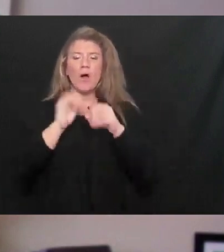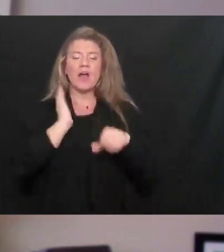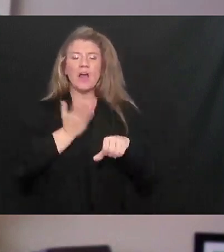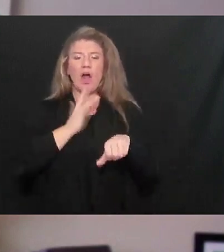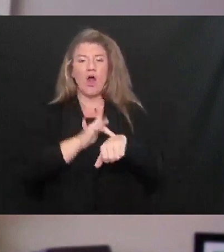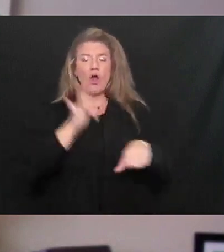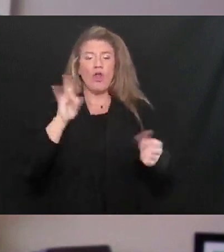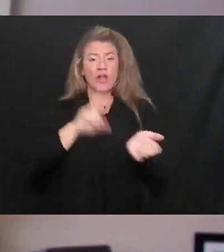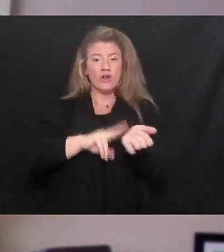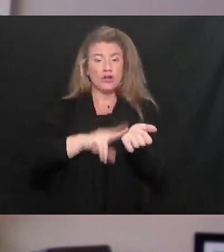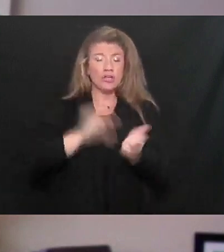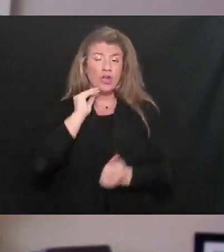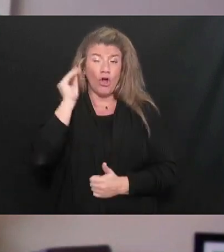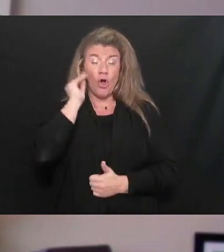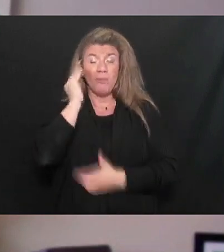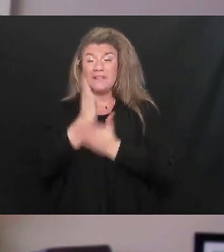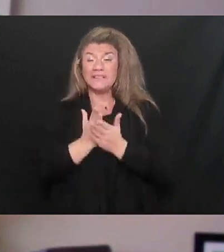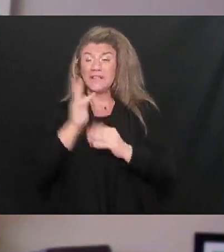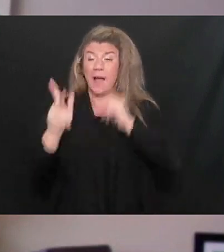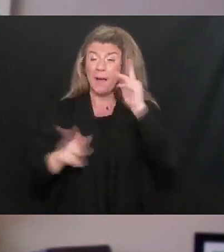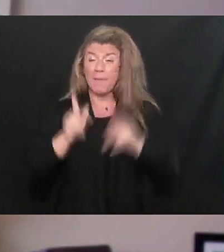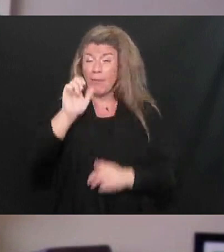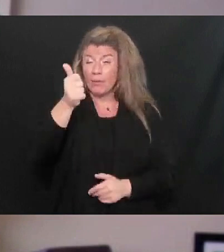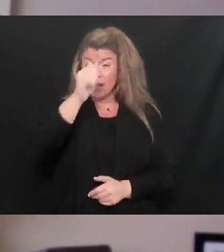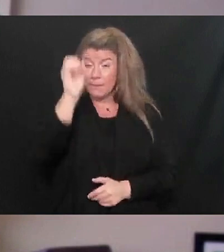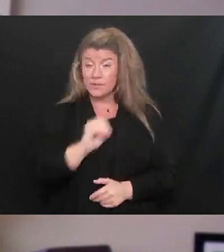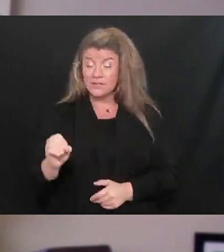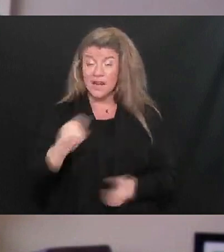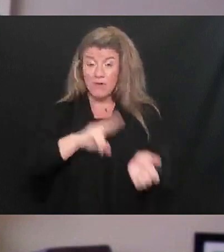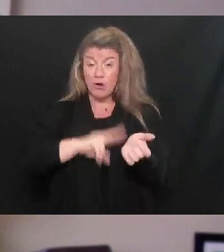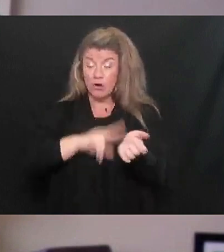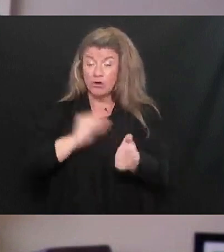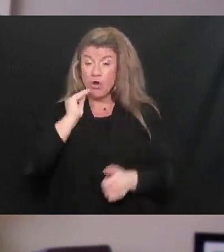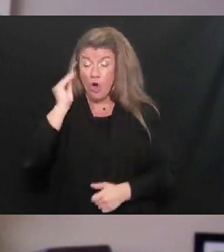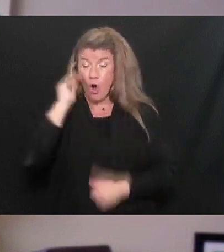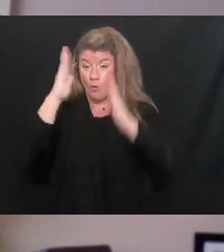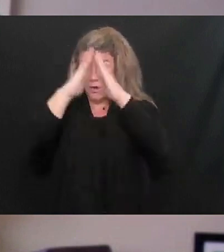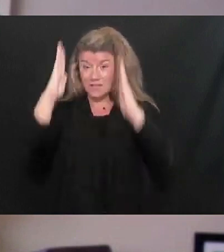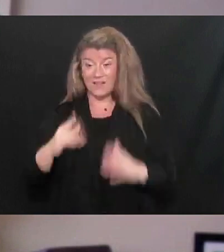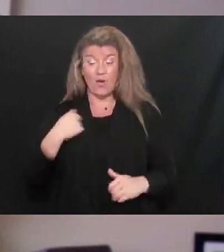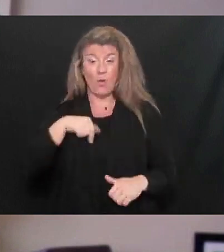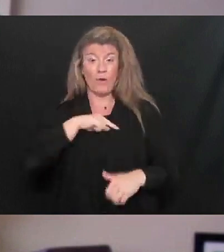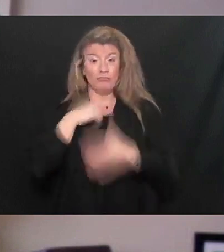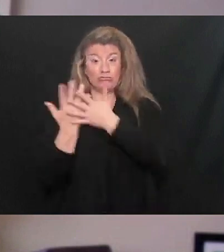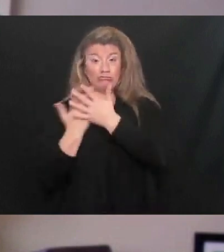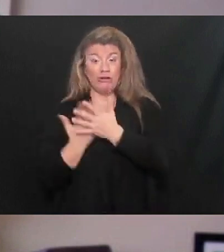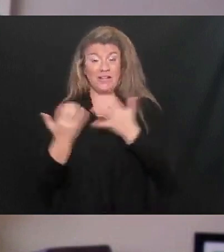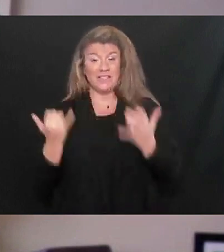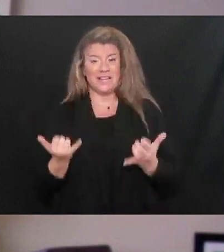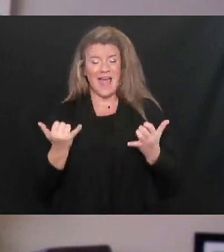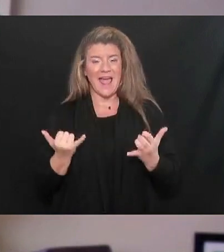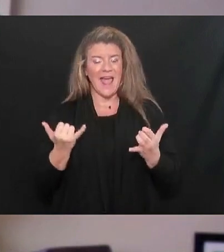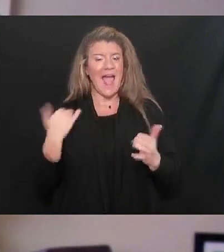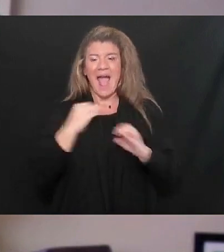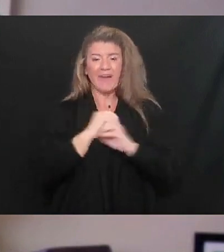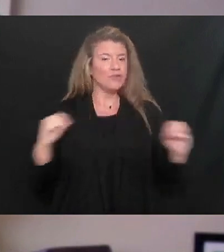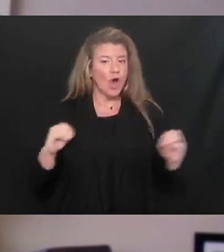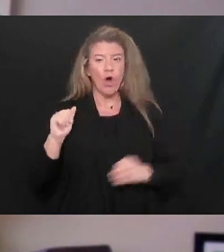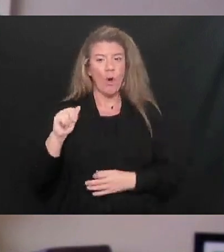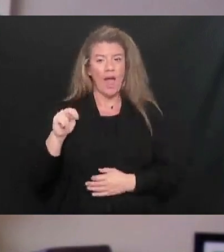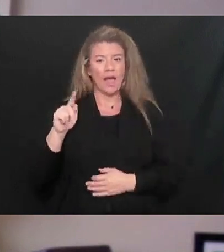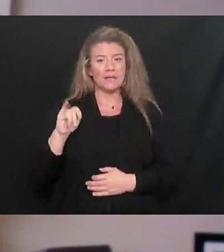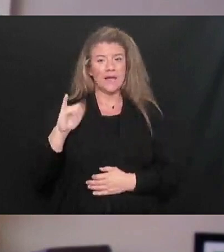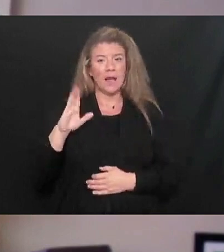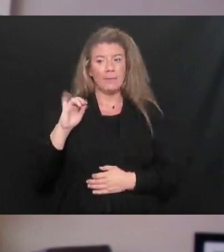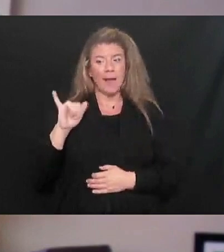studies that some people, about 10% of our nursing home residents that we've screened today, have no antibody. So we know that they